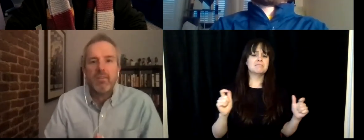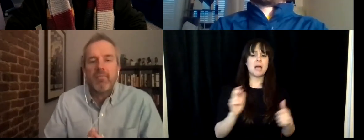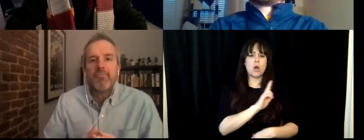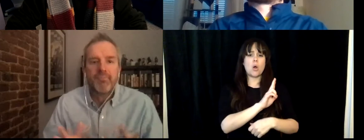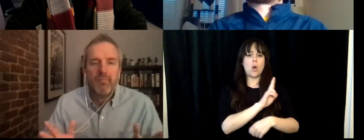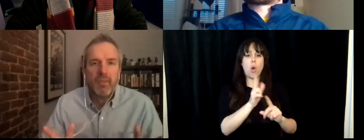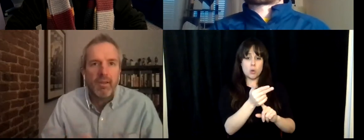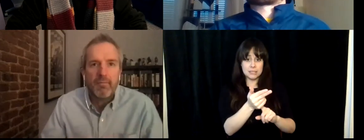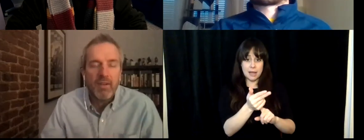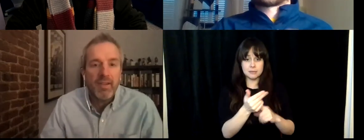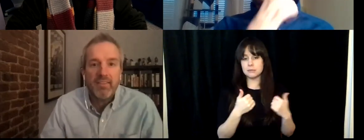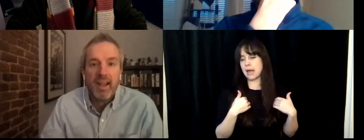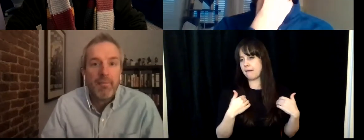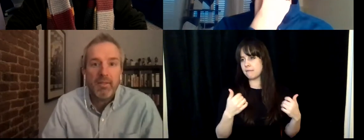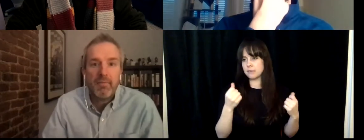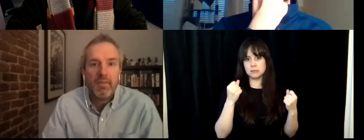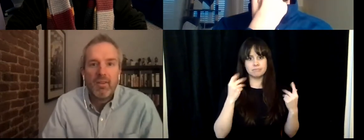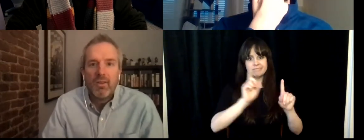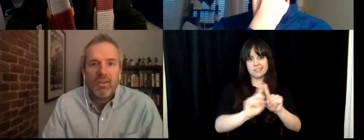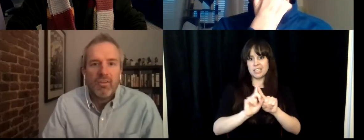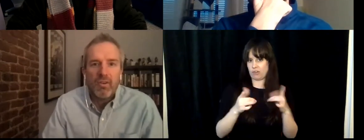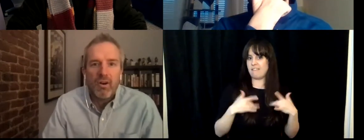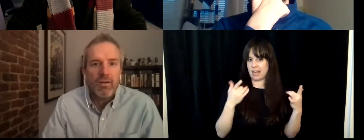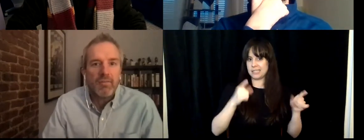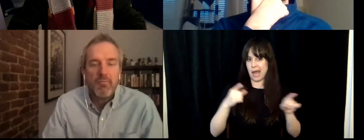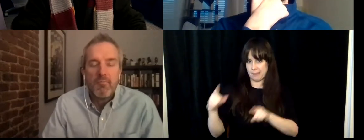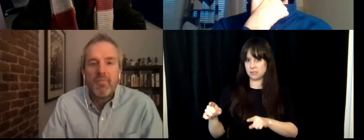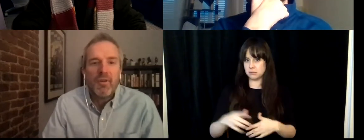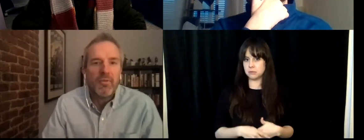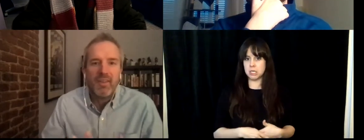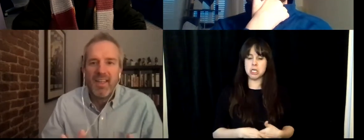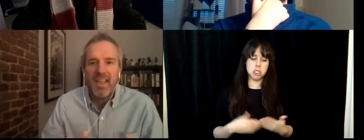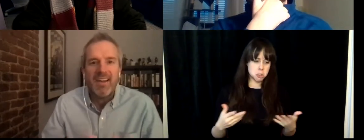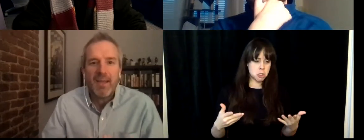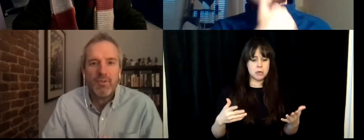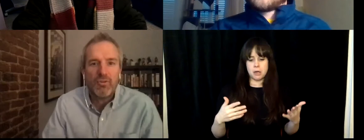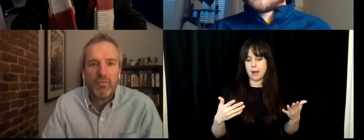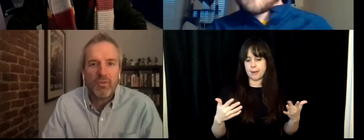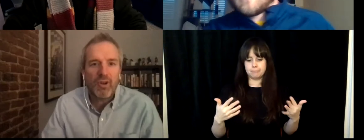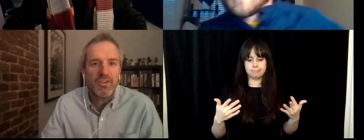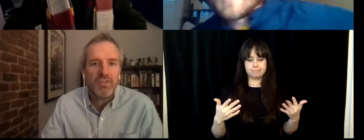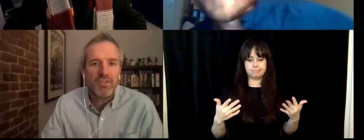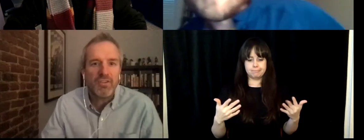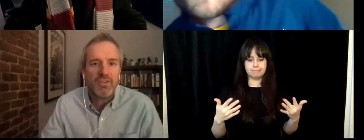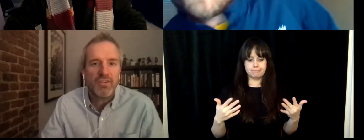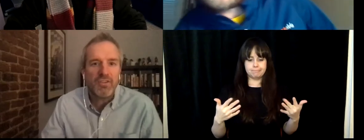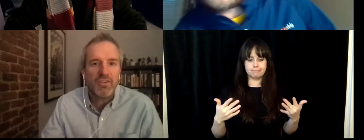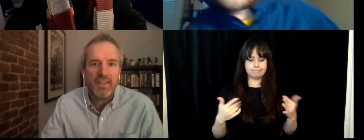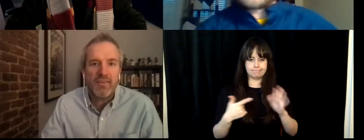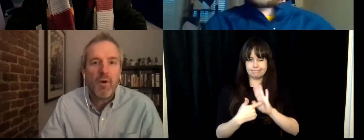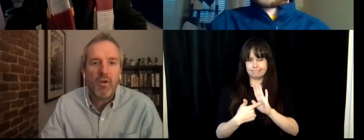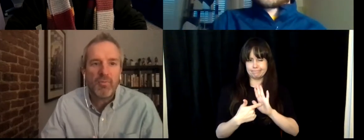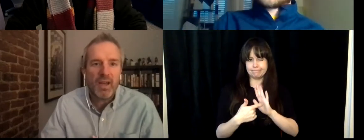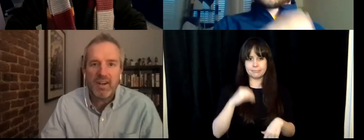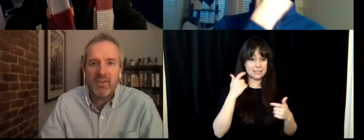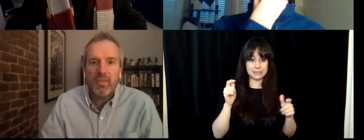different events that happen. So there are, anytime you do some sort of large event, there are multiple contracts